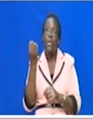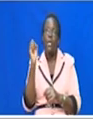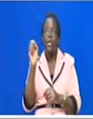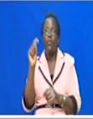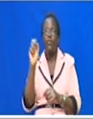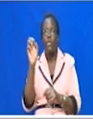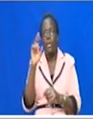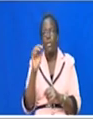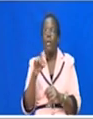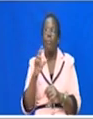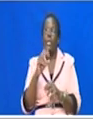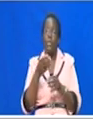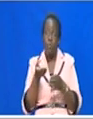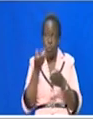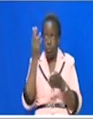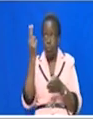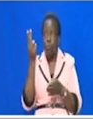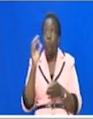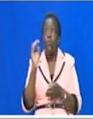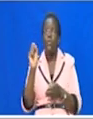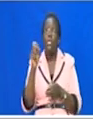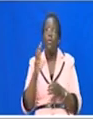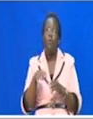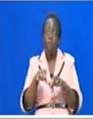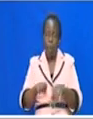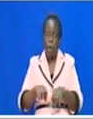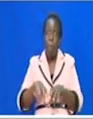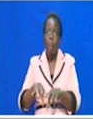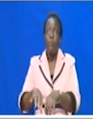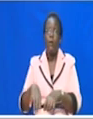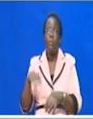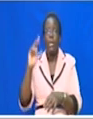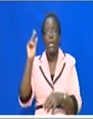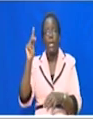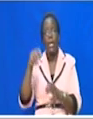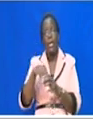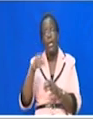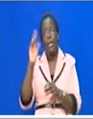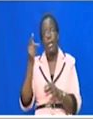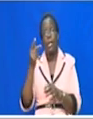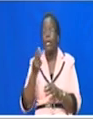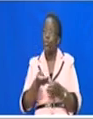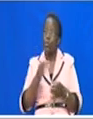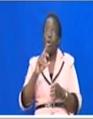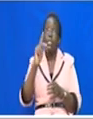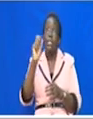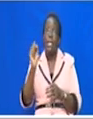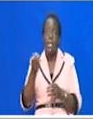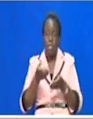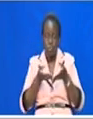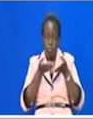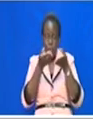African farming in Kenya during the colonial period. State simply means to present in form